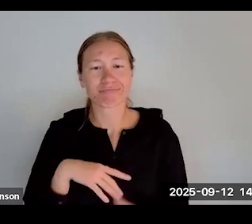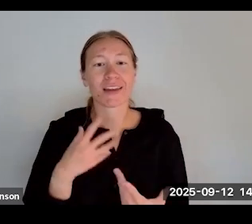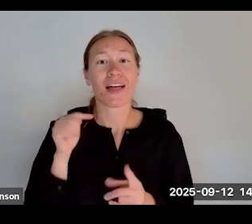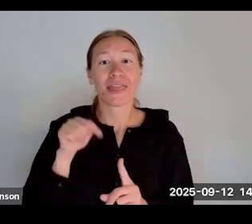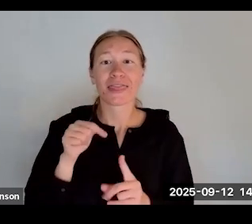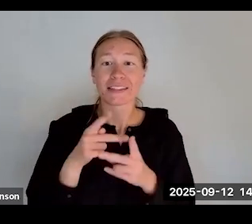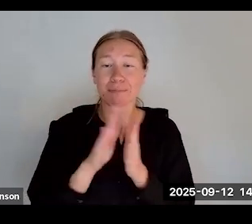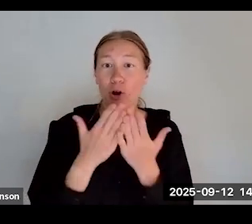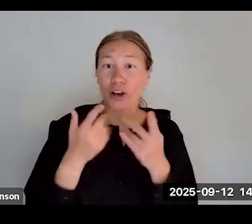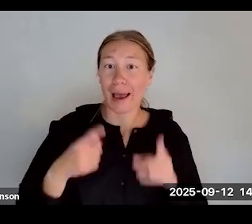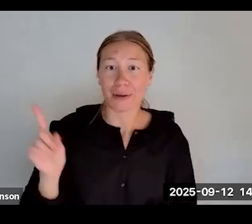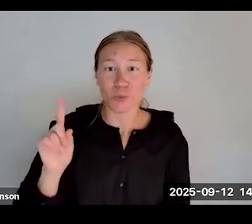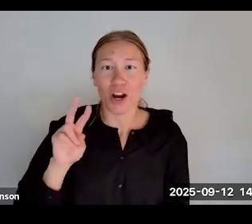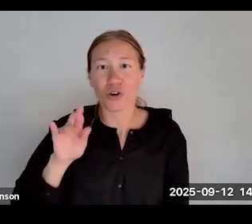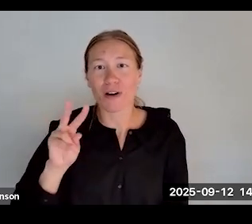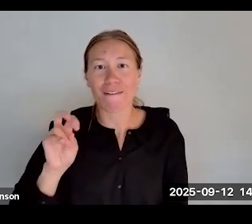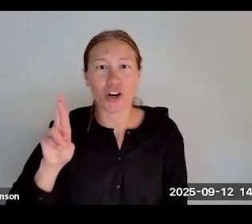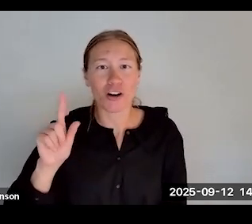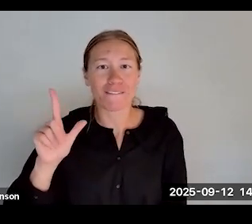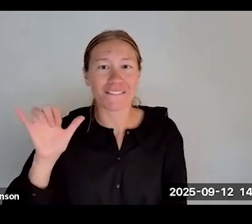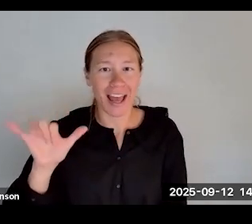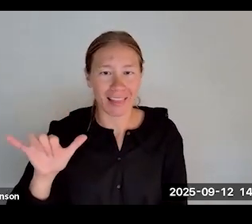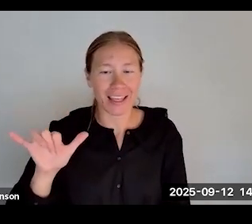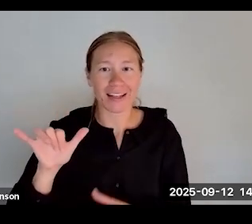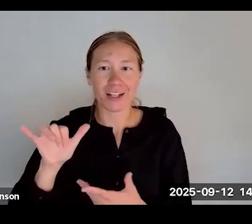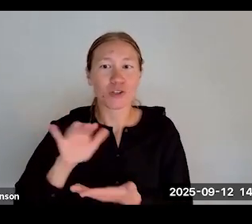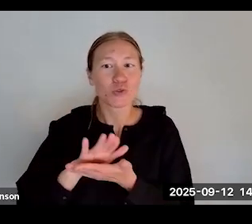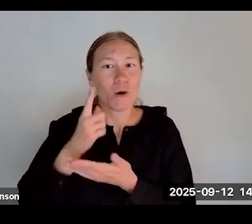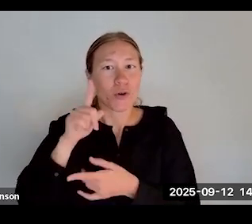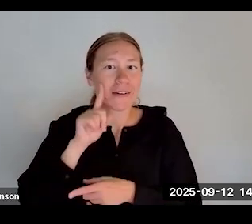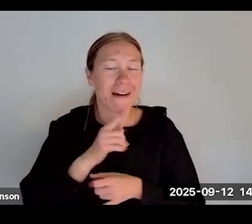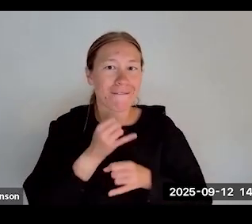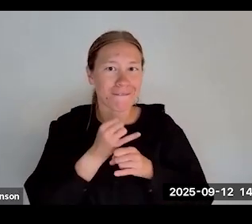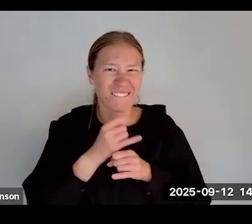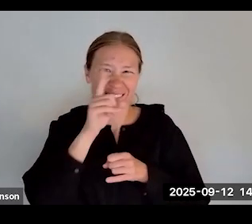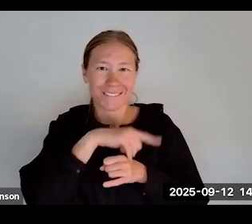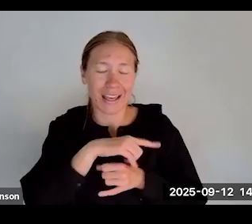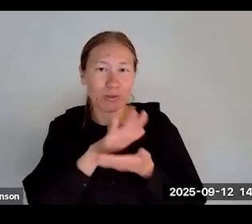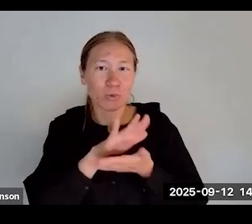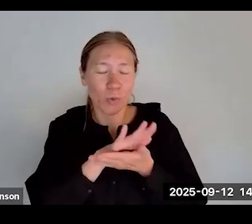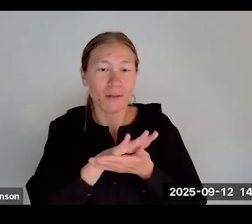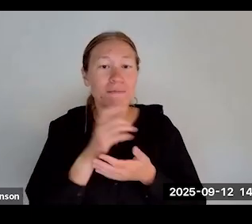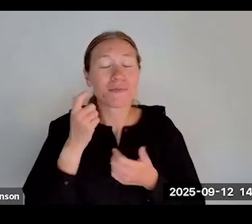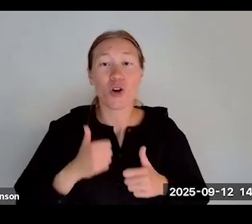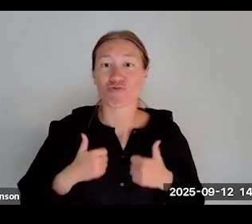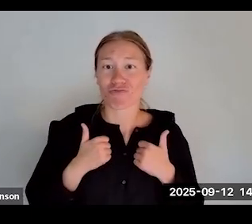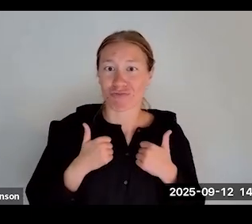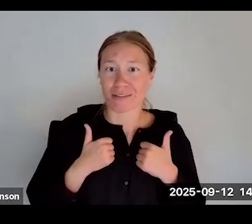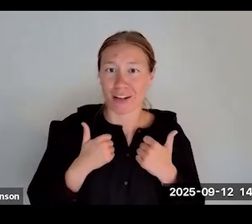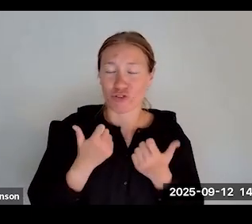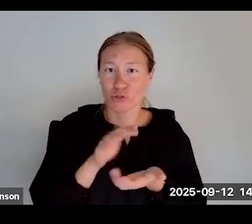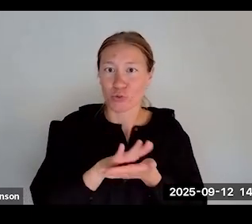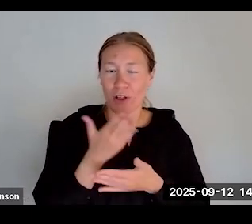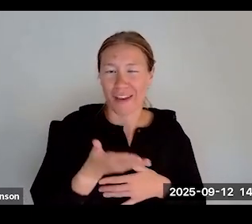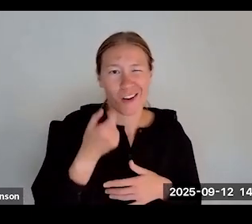River Valley School for the Deaf, which is a fictionalized residential school for the deaf. Residential schools for the deaf are,